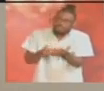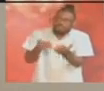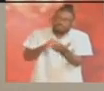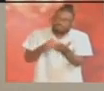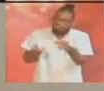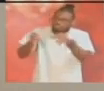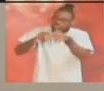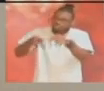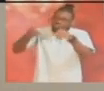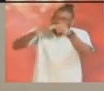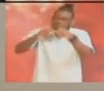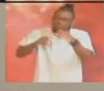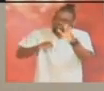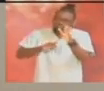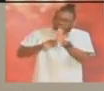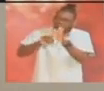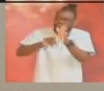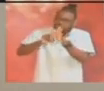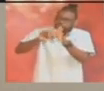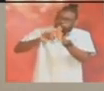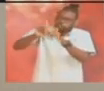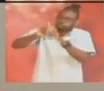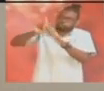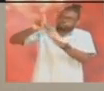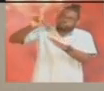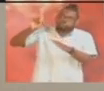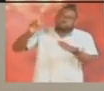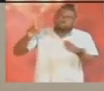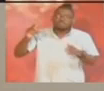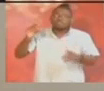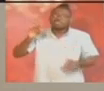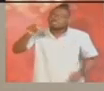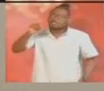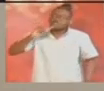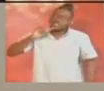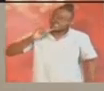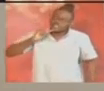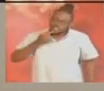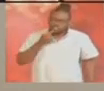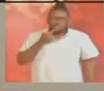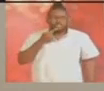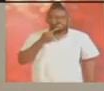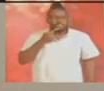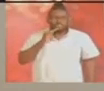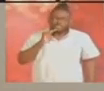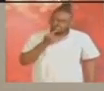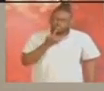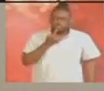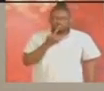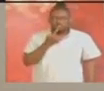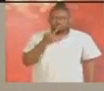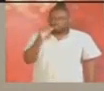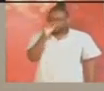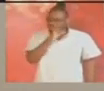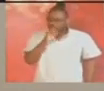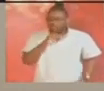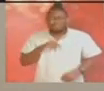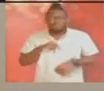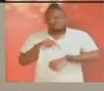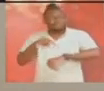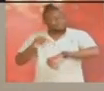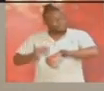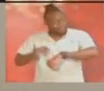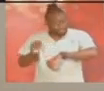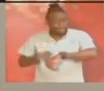Tobago. This is serious. It is time for us to stand on